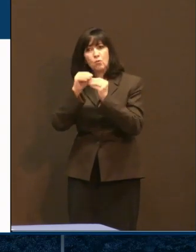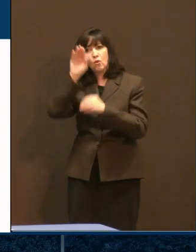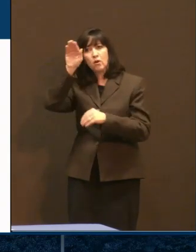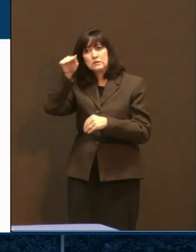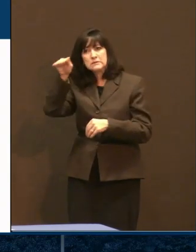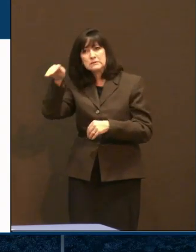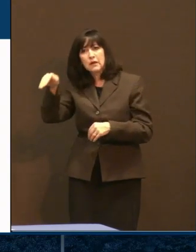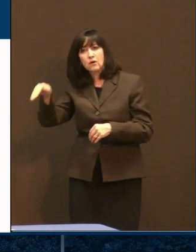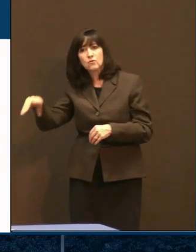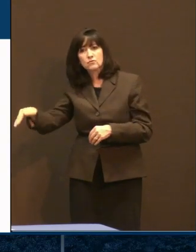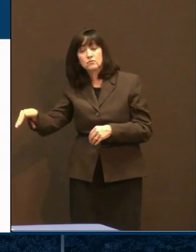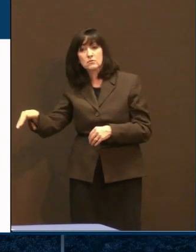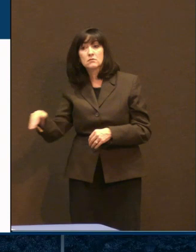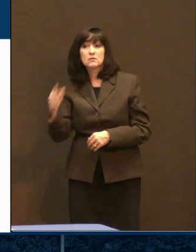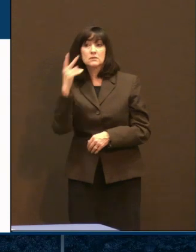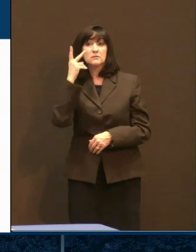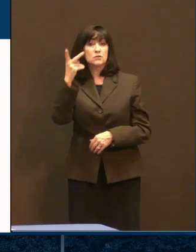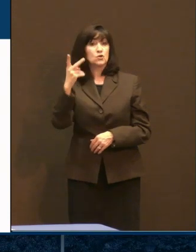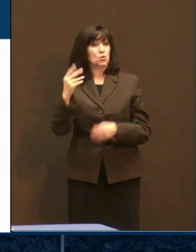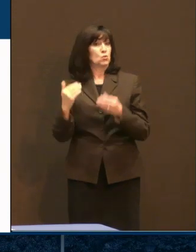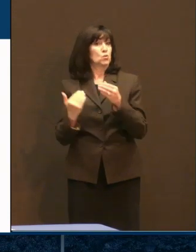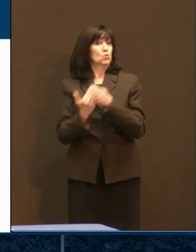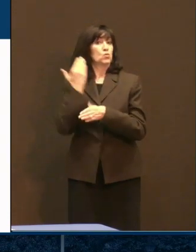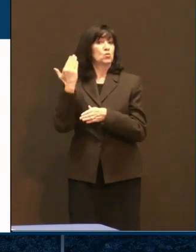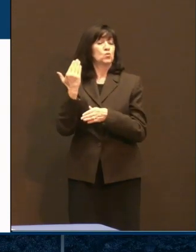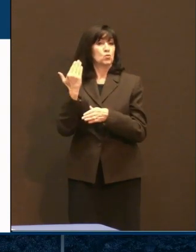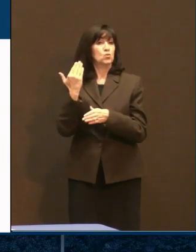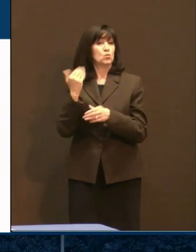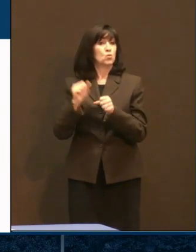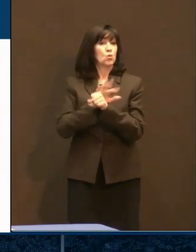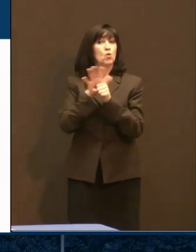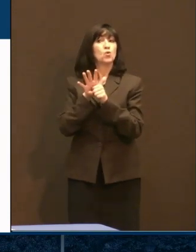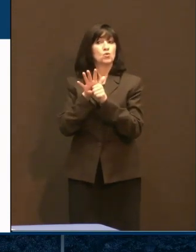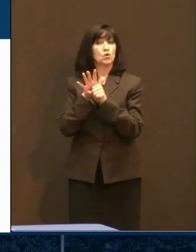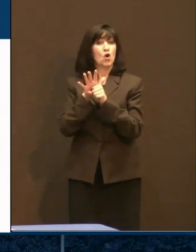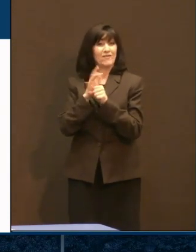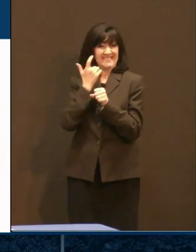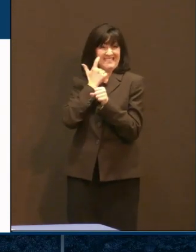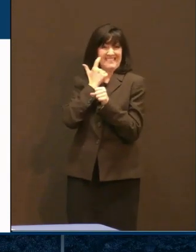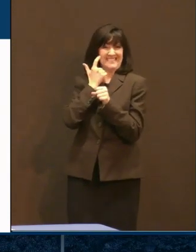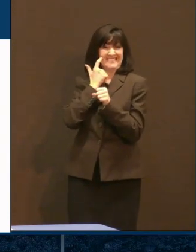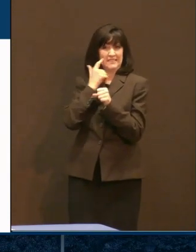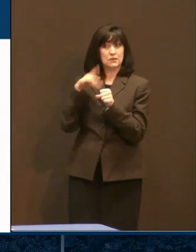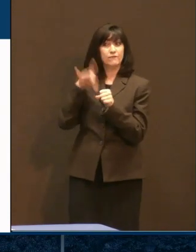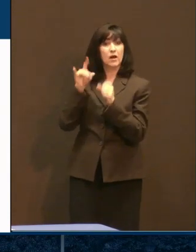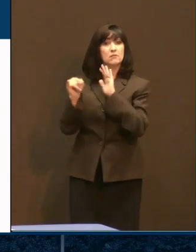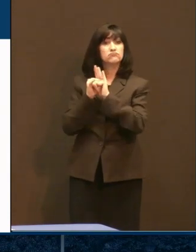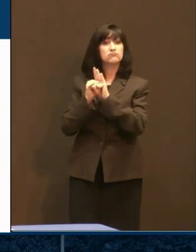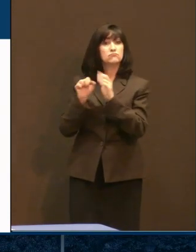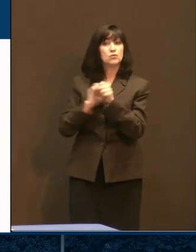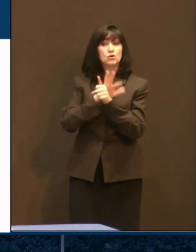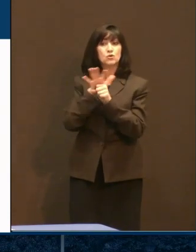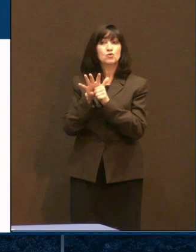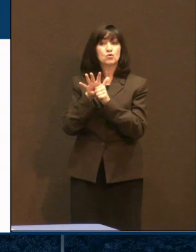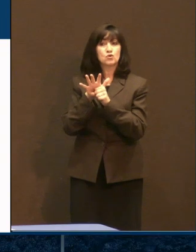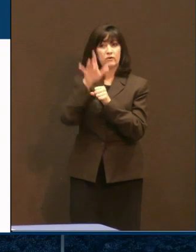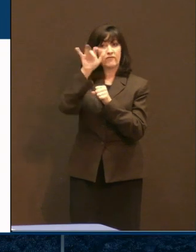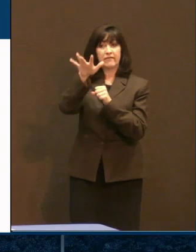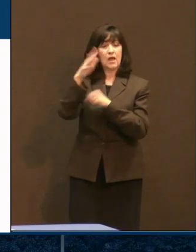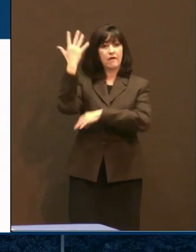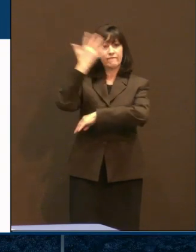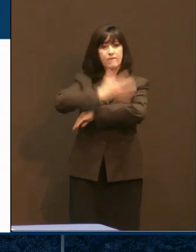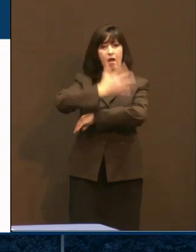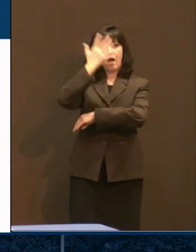positive cases, again, are very lumpy, as you would, even with calculation of a 5-day average, which is what this